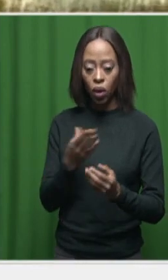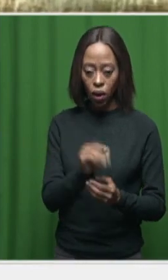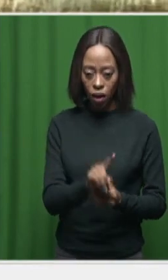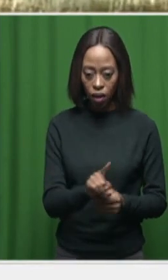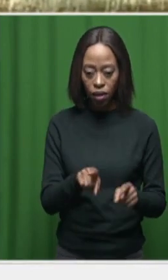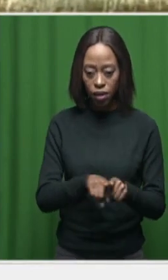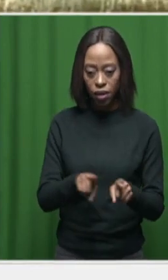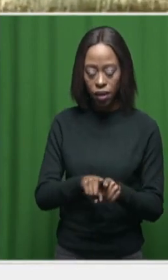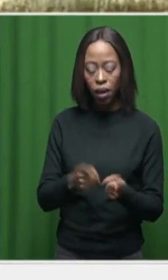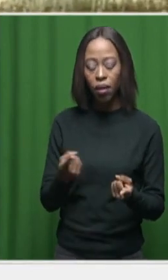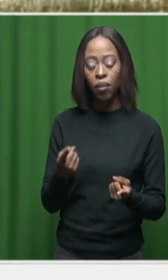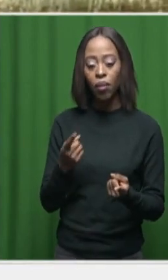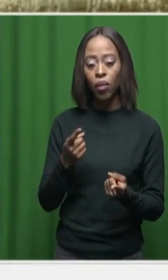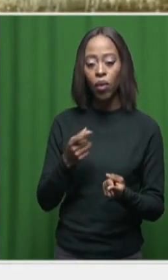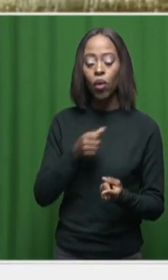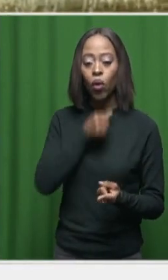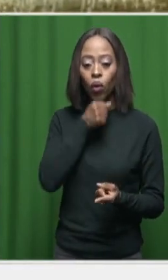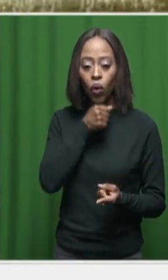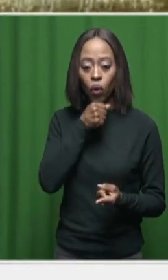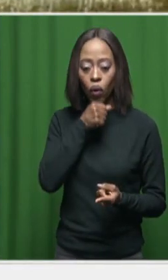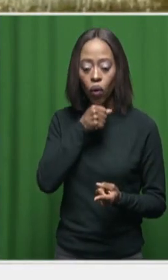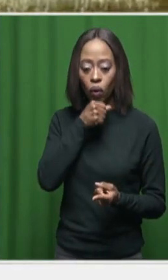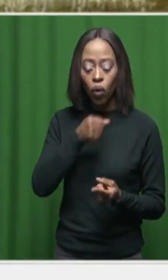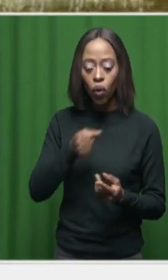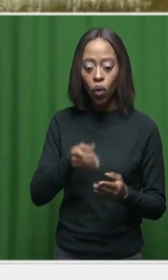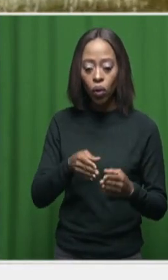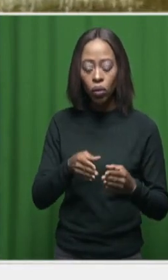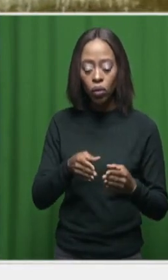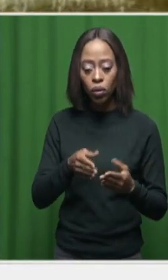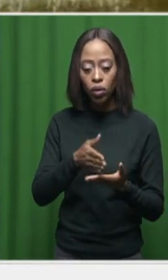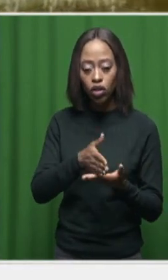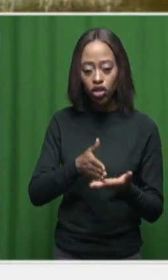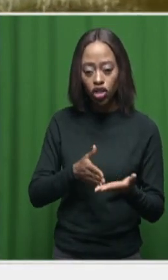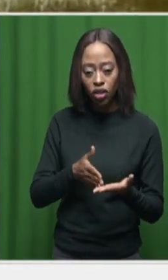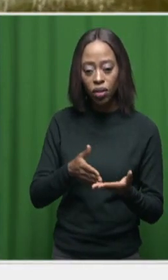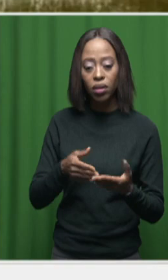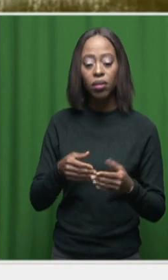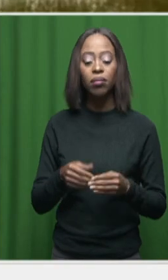cheese, yogurt and honey dressing.